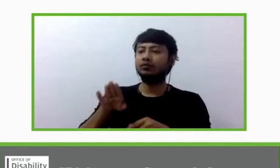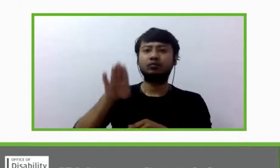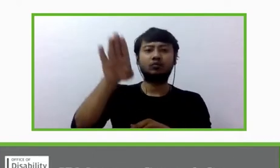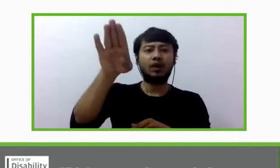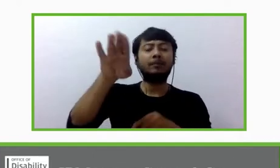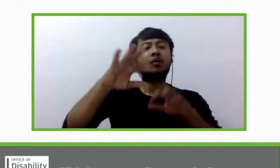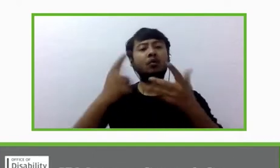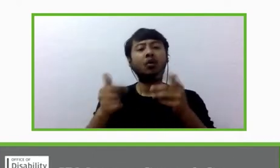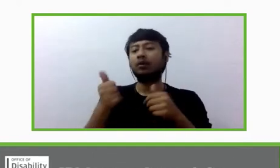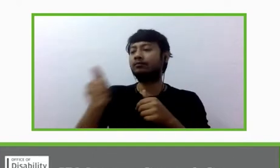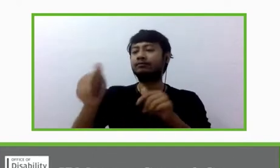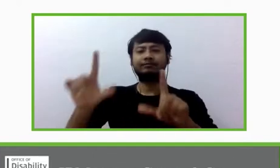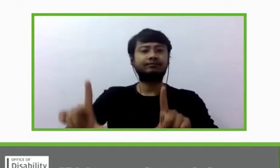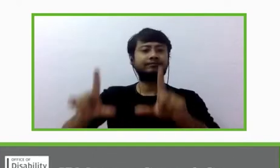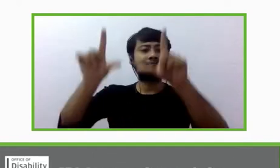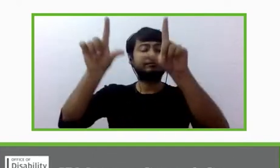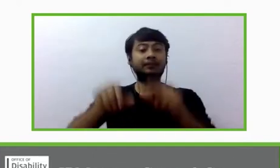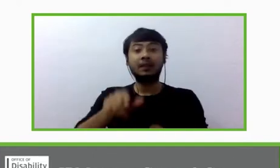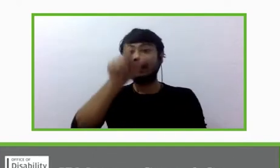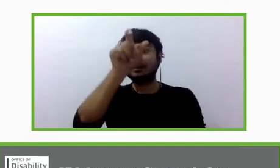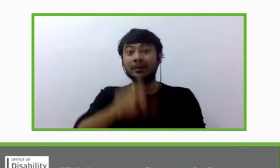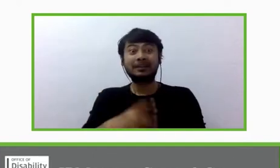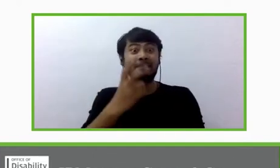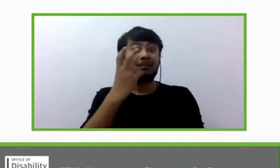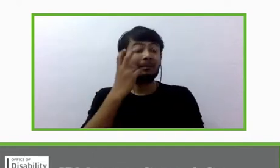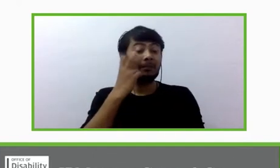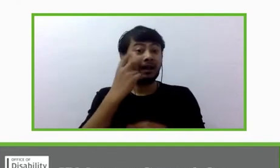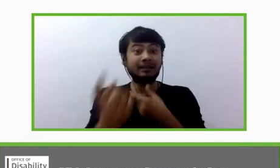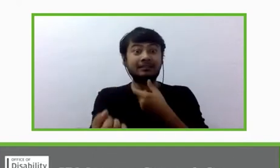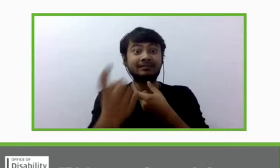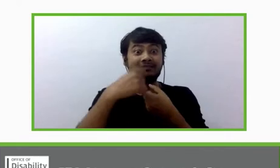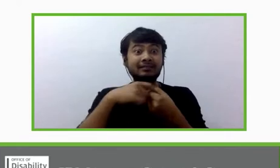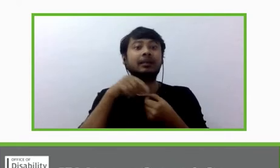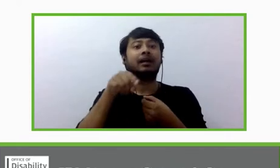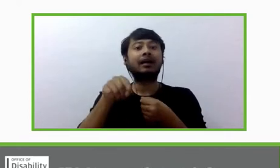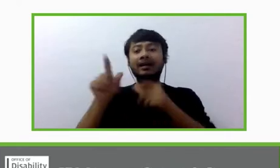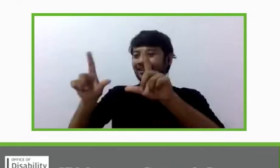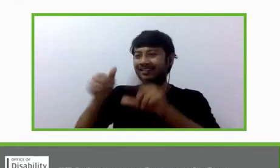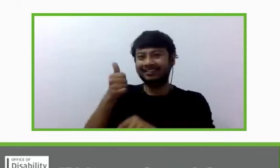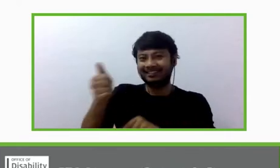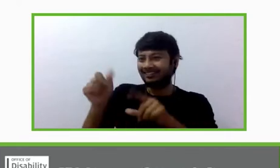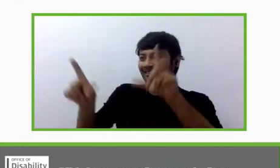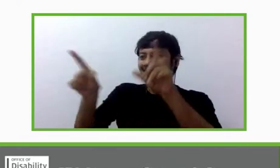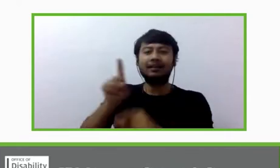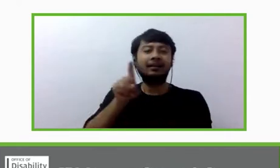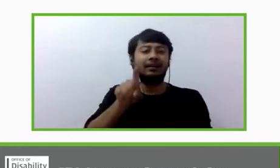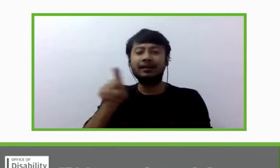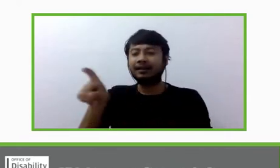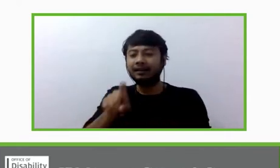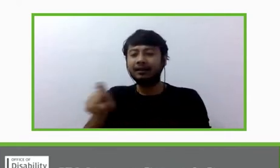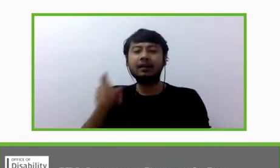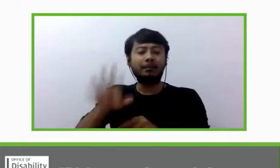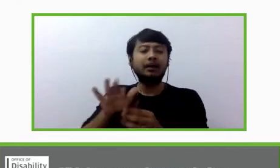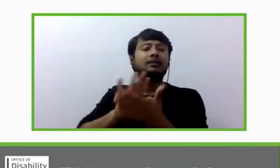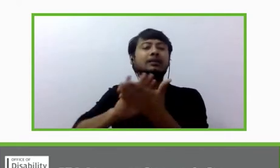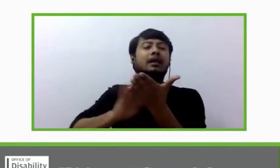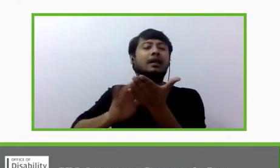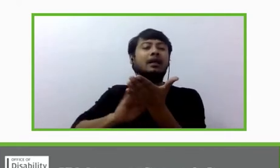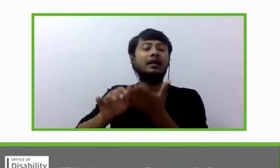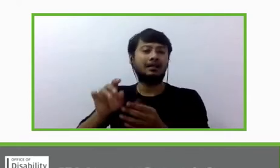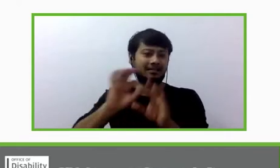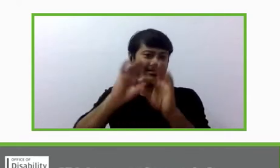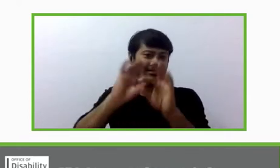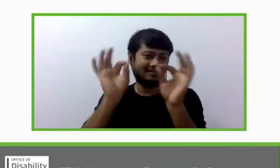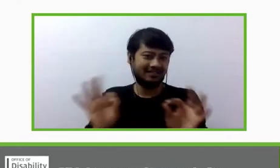blind clientele, you want to make sure your elevators have Braille as appropriate, or training on how to approach a